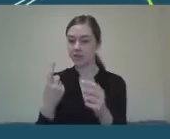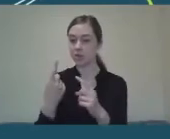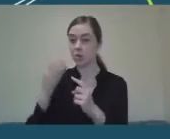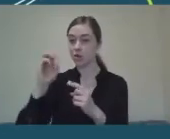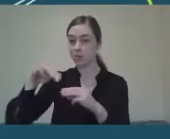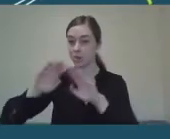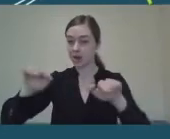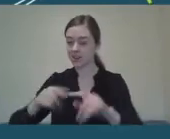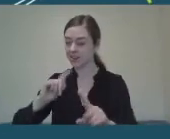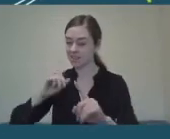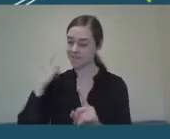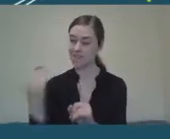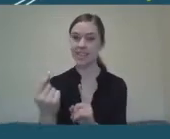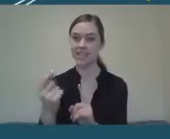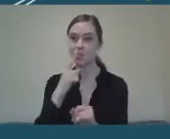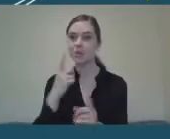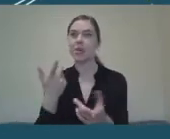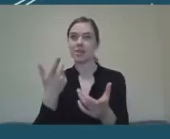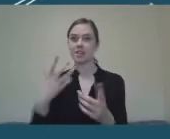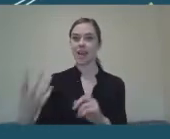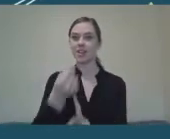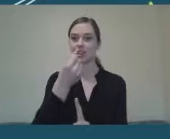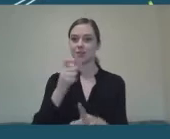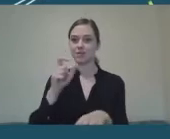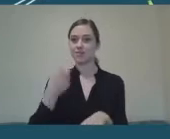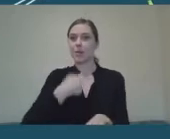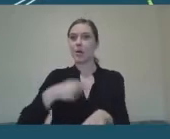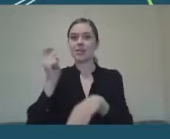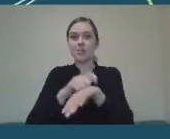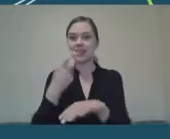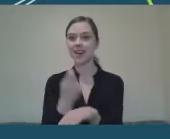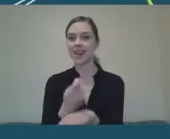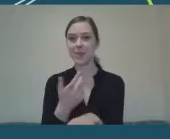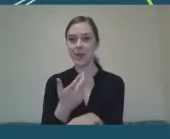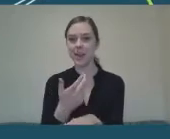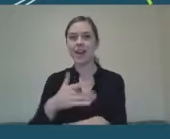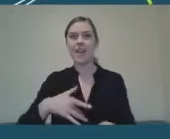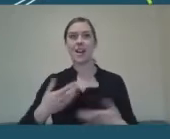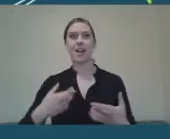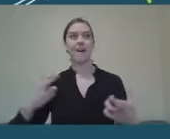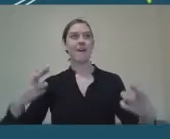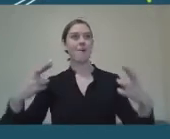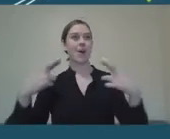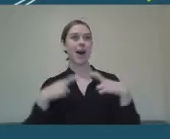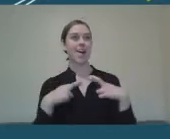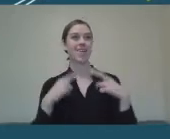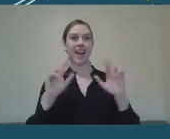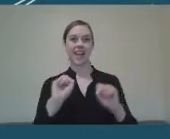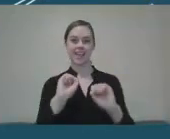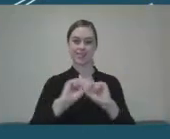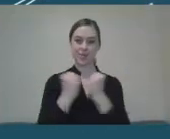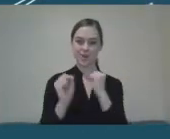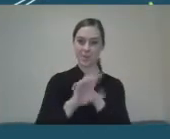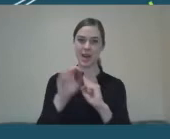swam faster than I've ever swum in my life. So I felt so proud that I could post that on social media and tell that